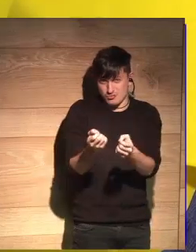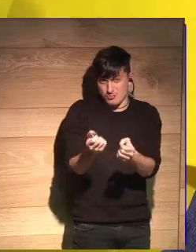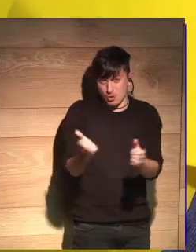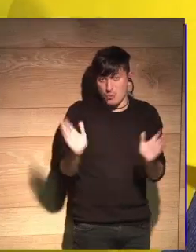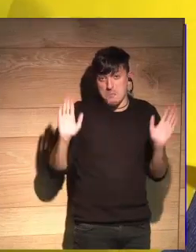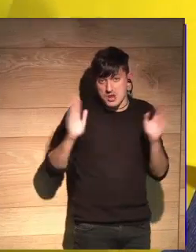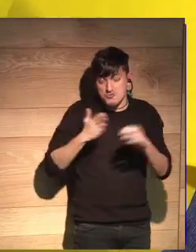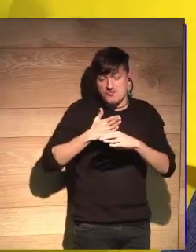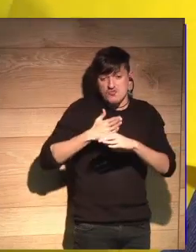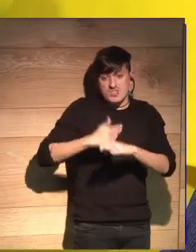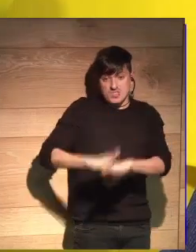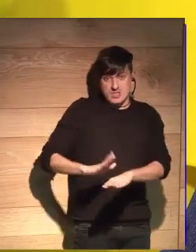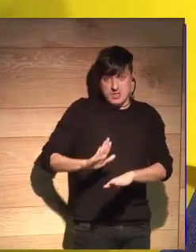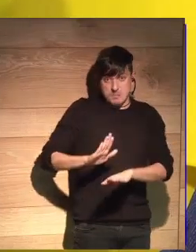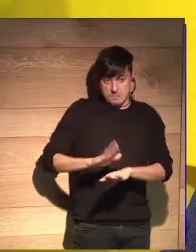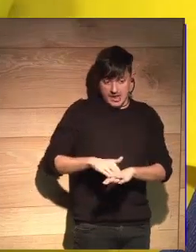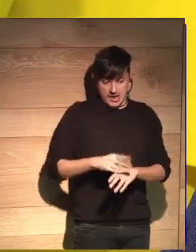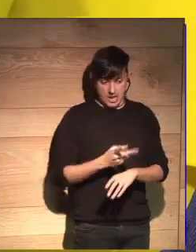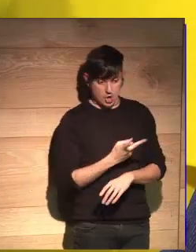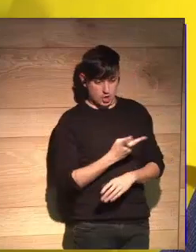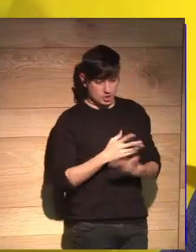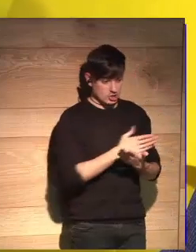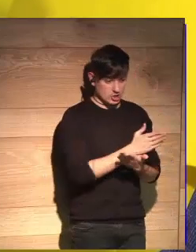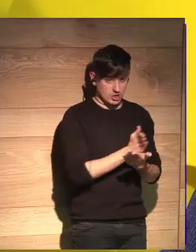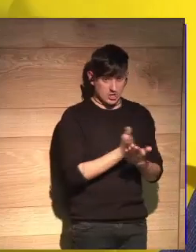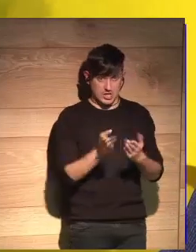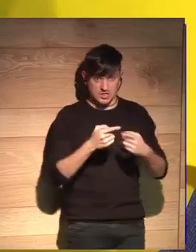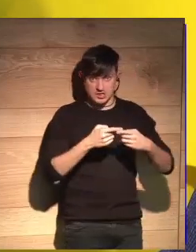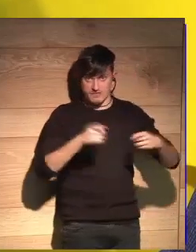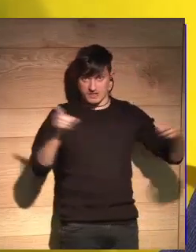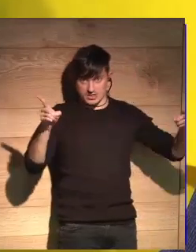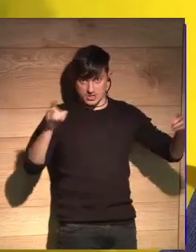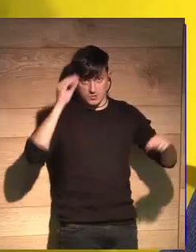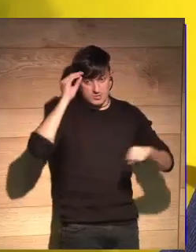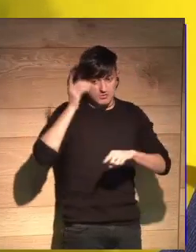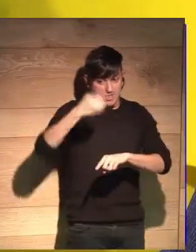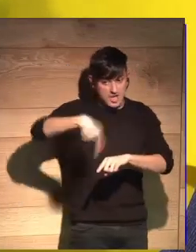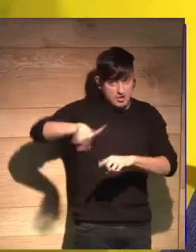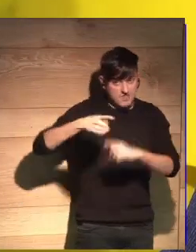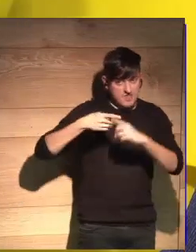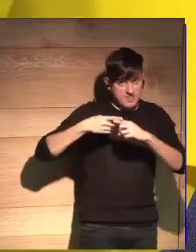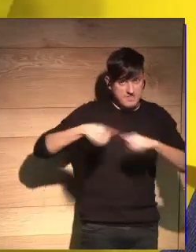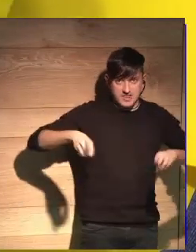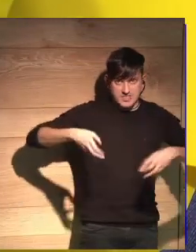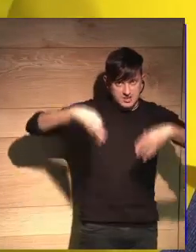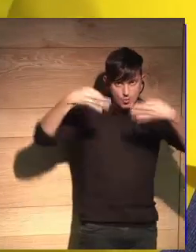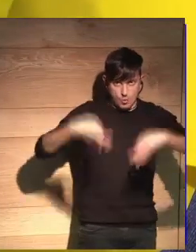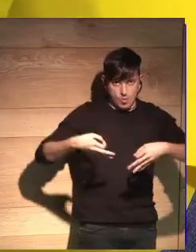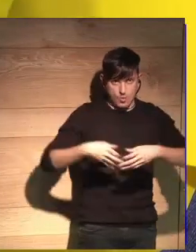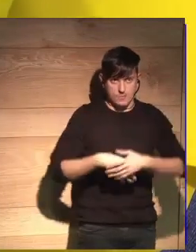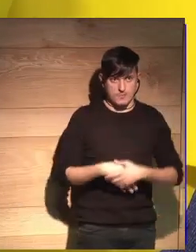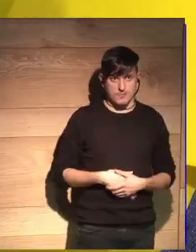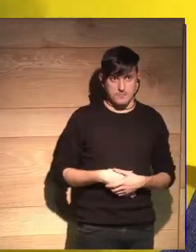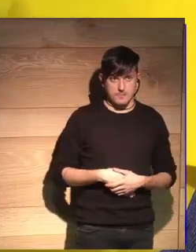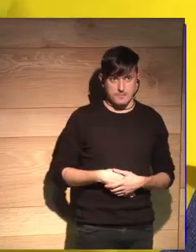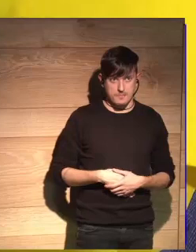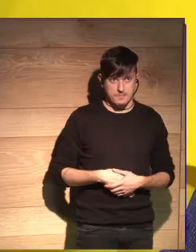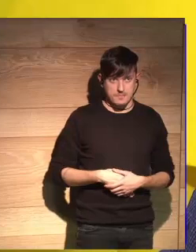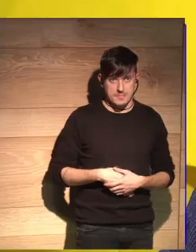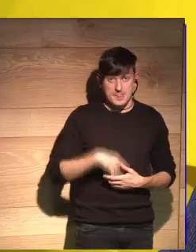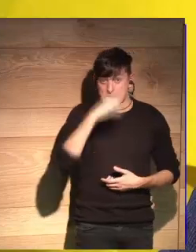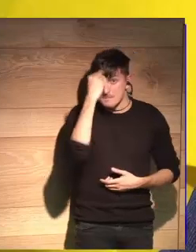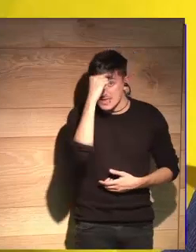you would like to, but it's enough for being different. So I'm sure that it will be different. They will not be like